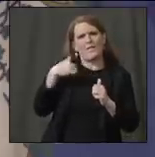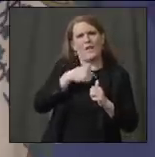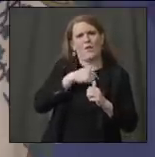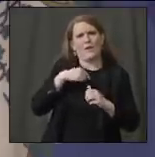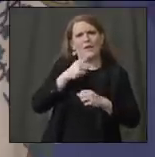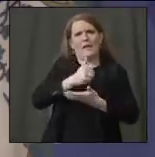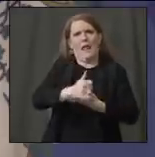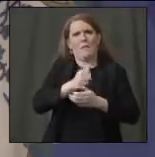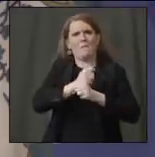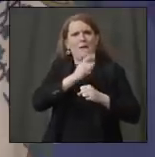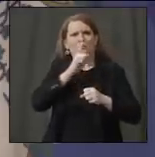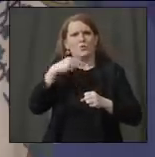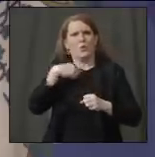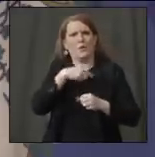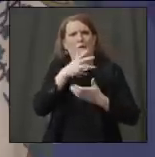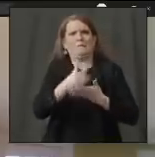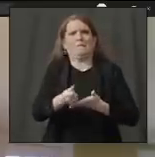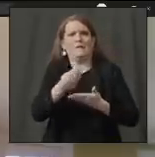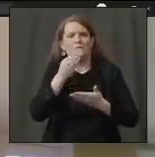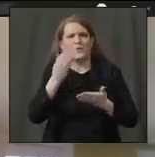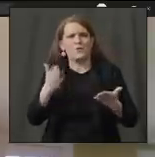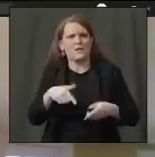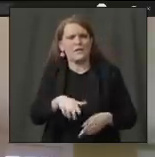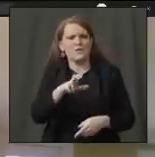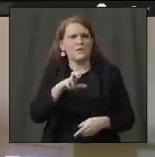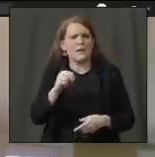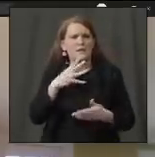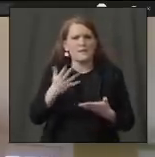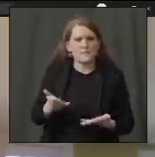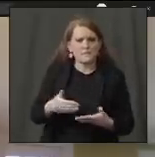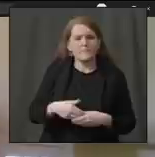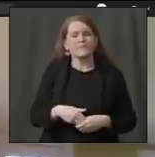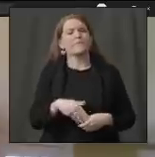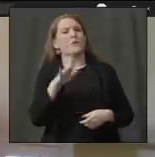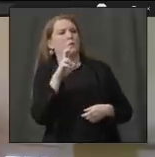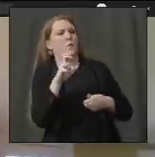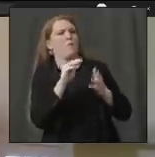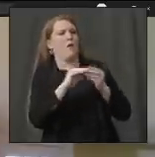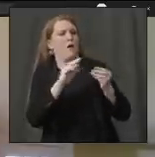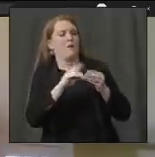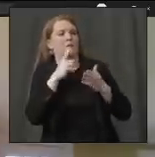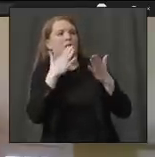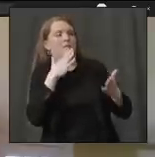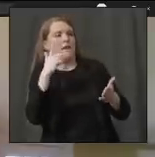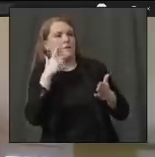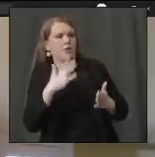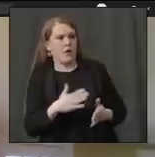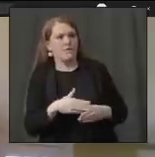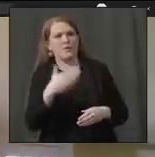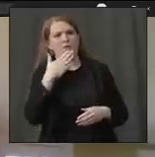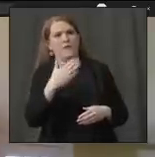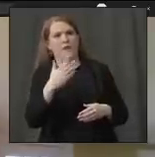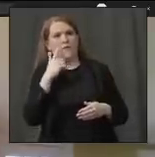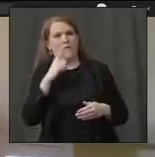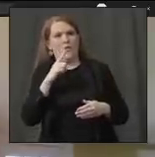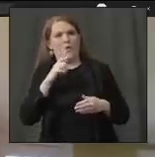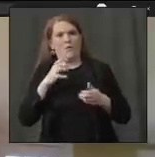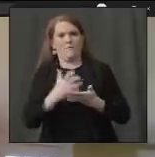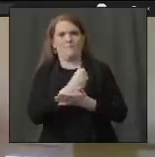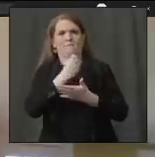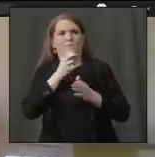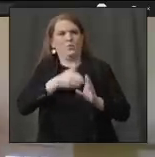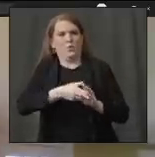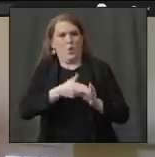meal? Thank you, Governor, and thank you for the opportunity to participate in this. It's not necessarily